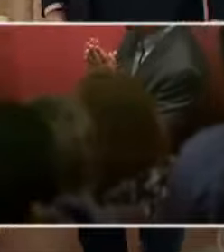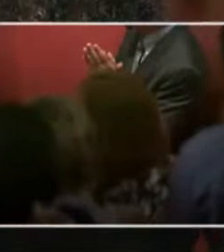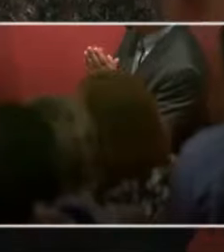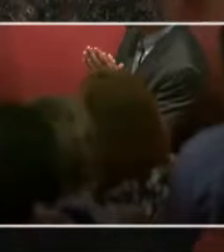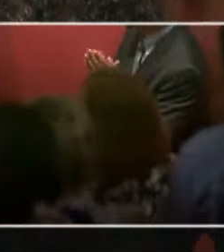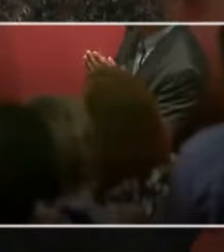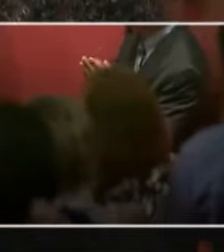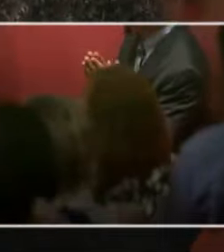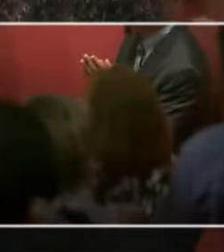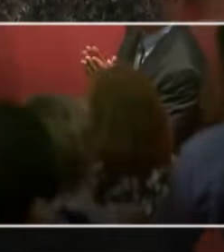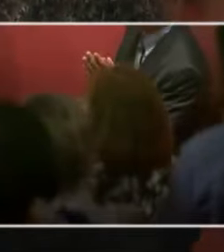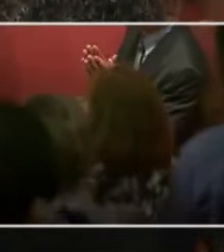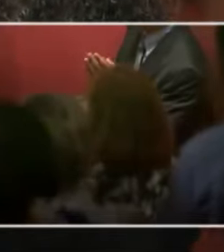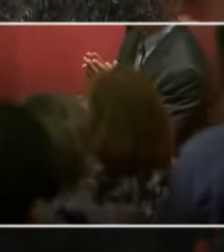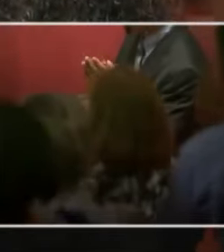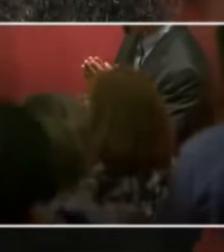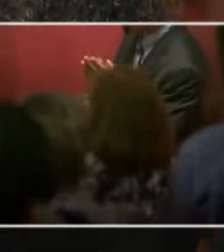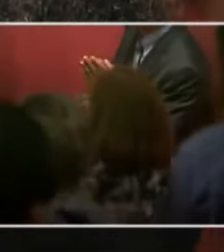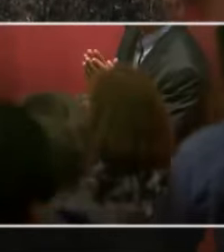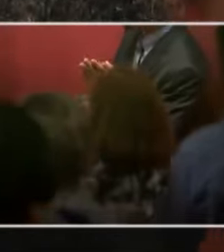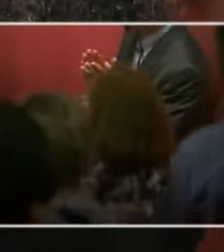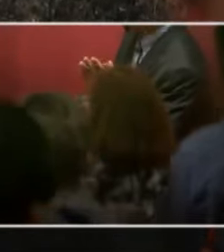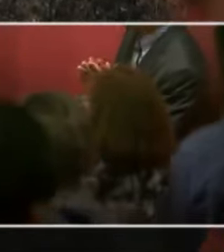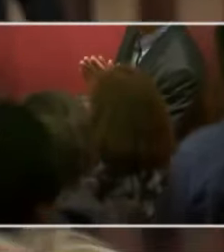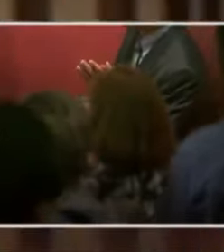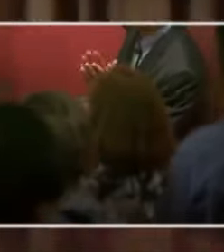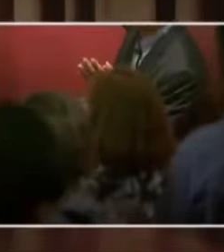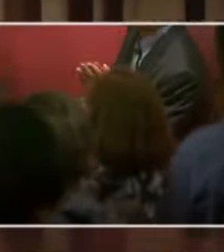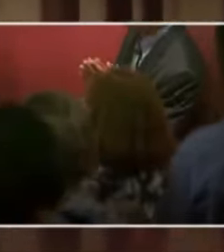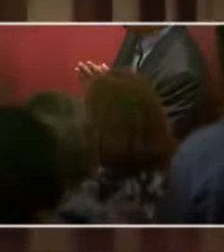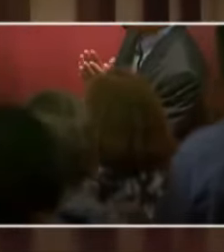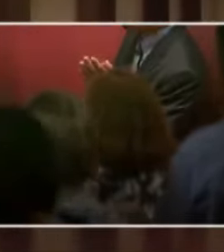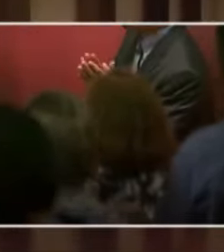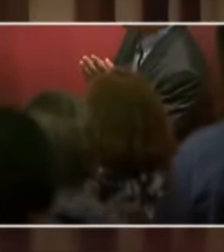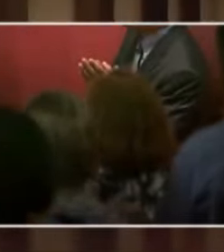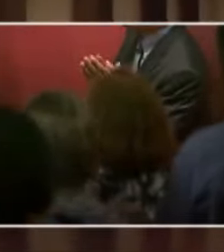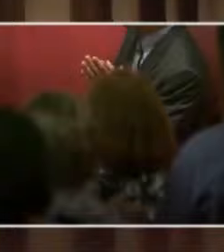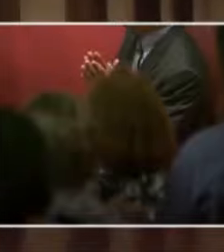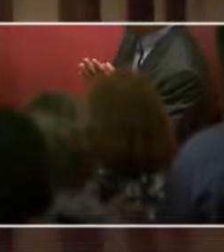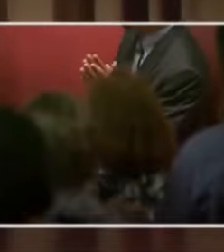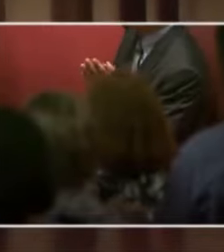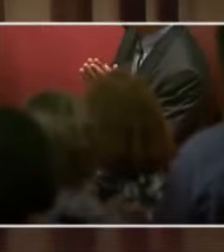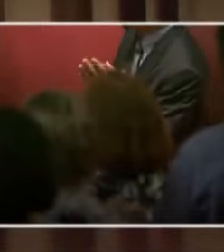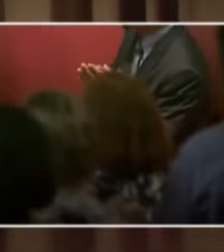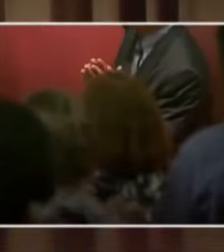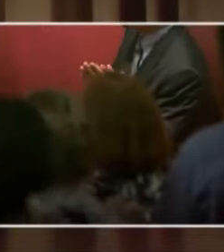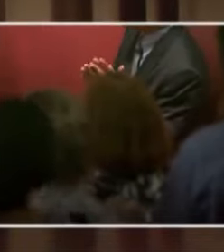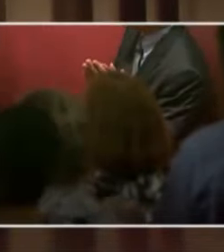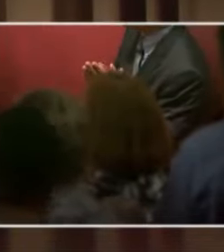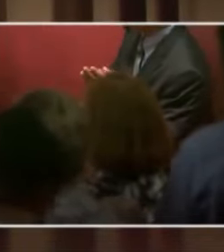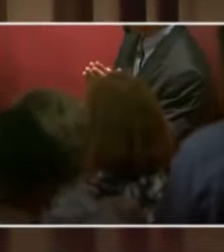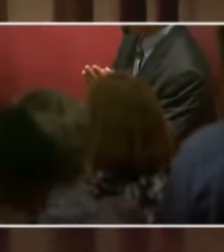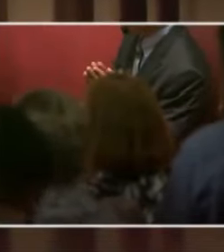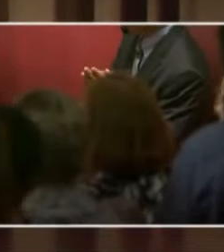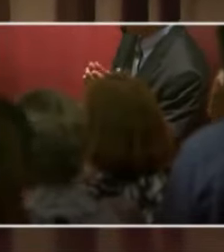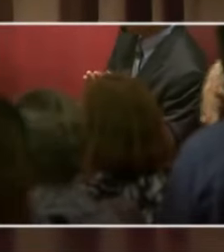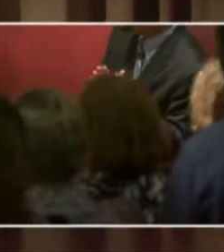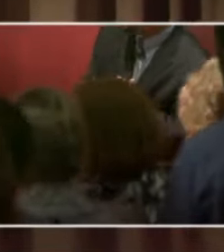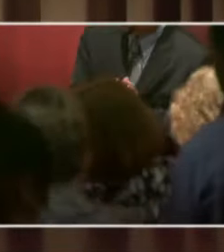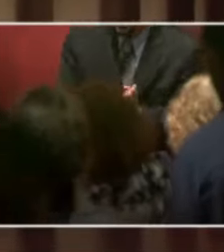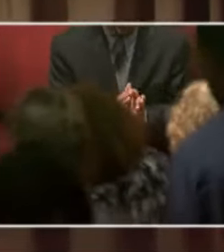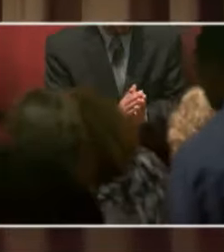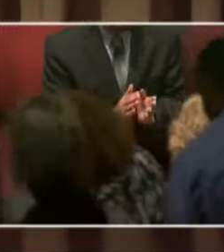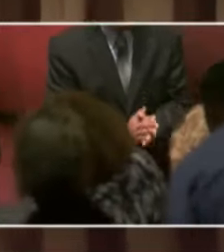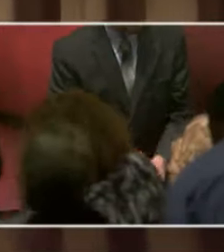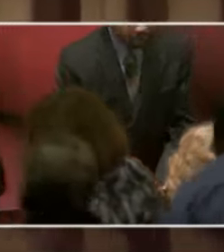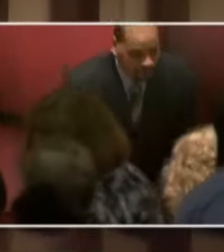easy. You get arrested with your fellow sisters and brothers who